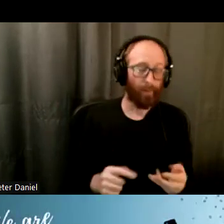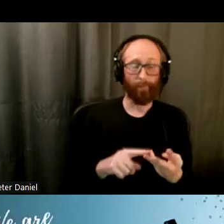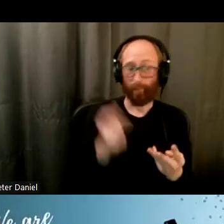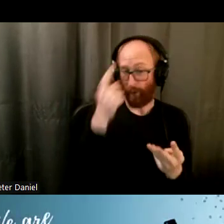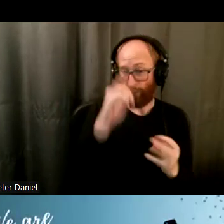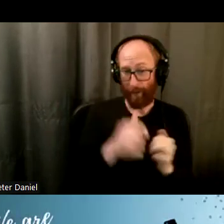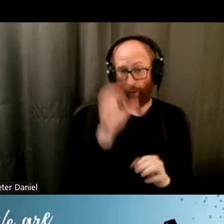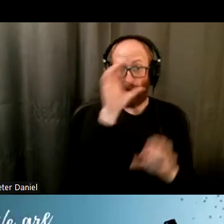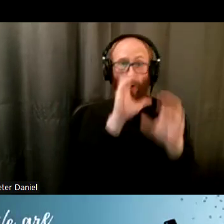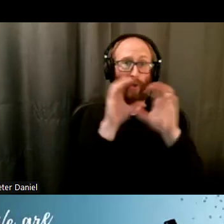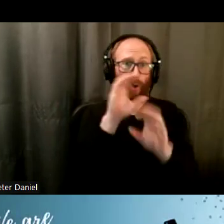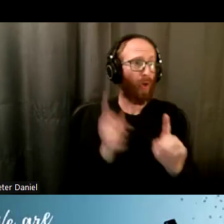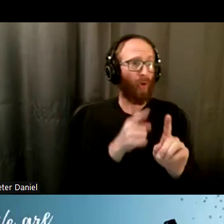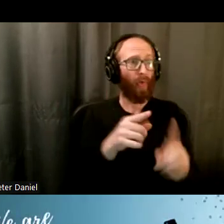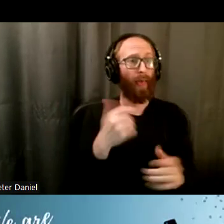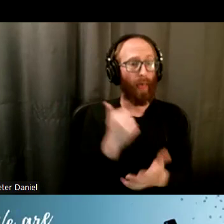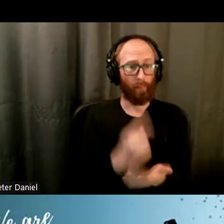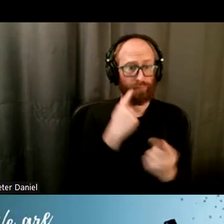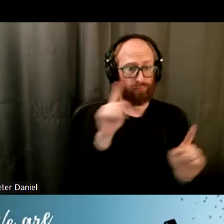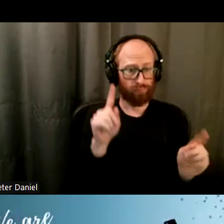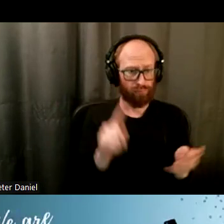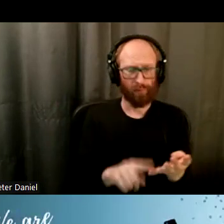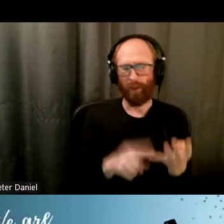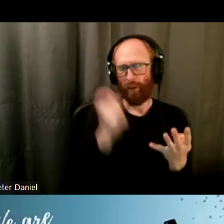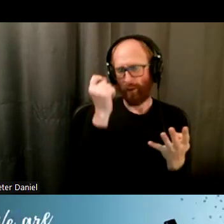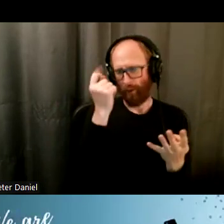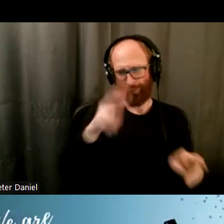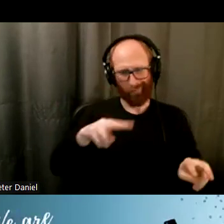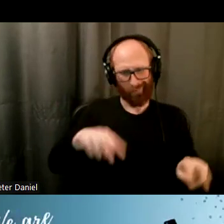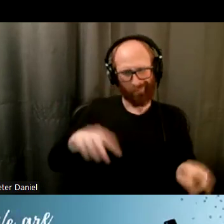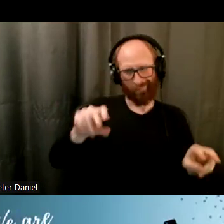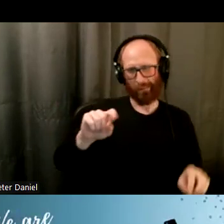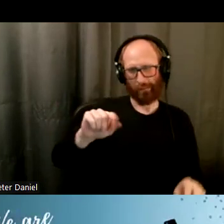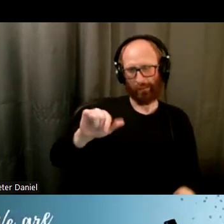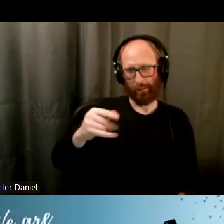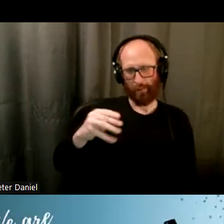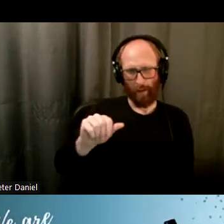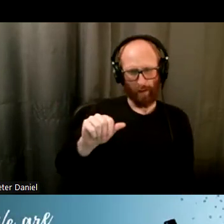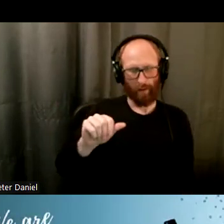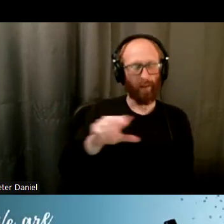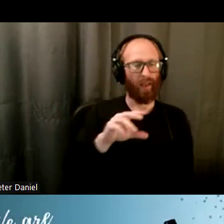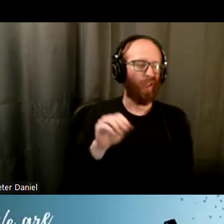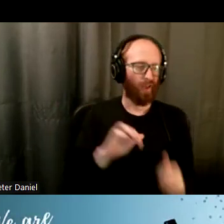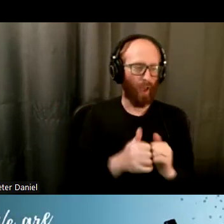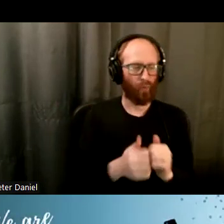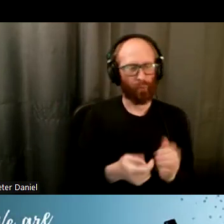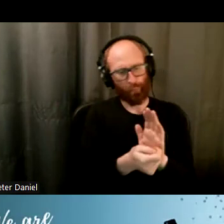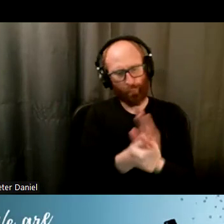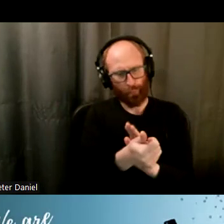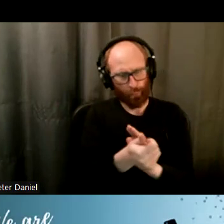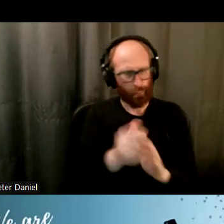effectively, and understanding stigma and strategies for stigma reduction. When thinking